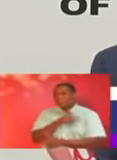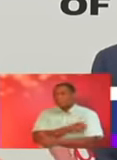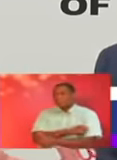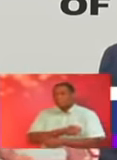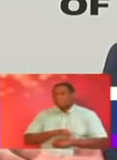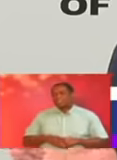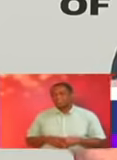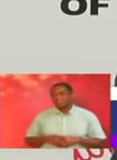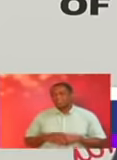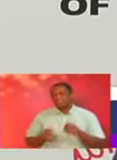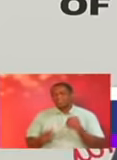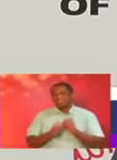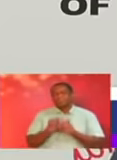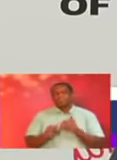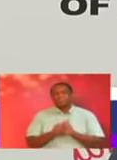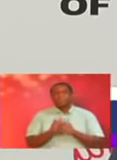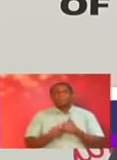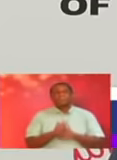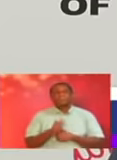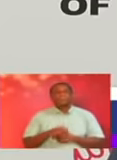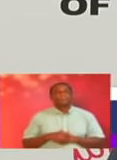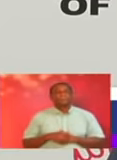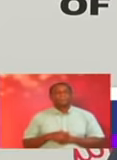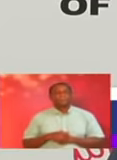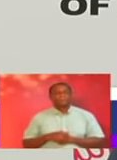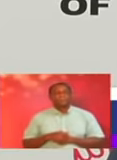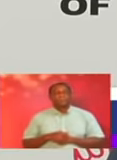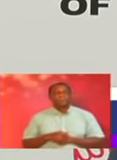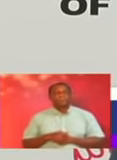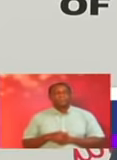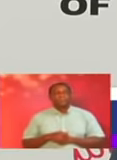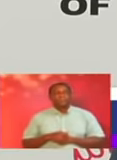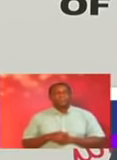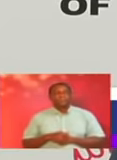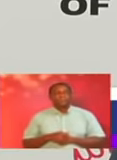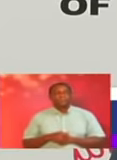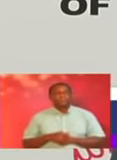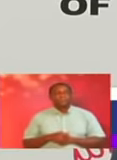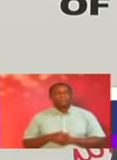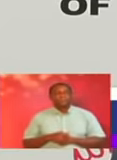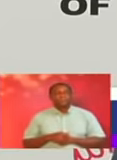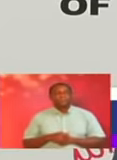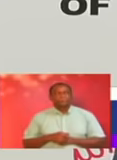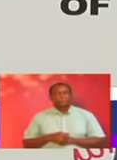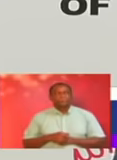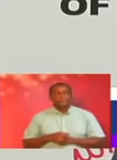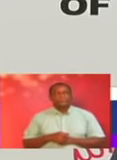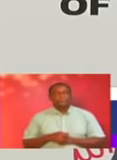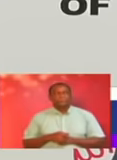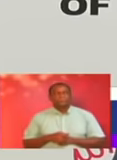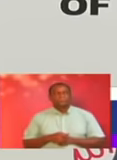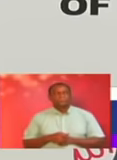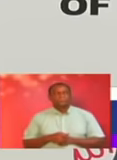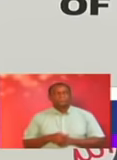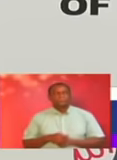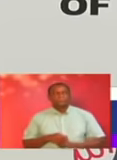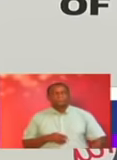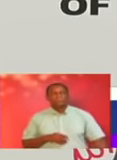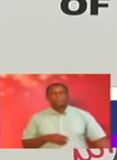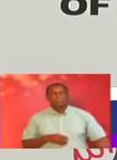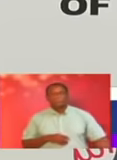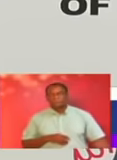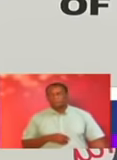variants. The virus is evolving. Let us take big bites in amounts